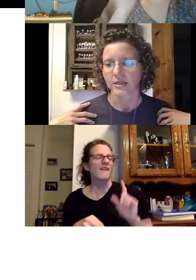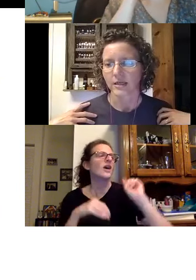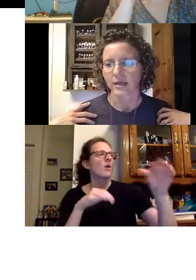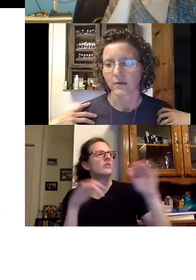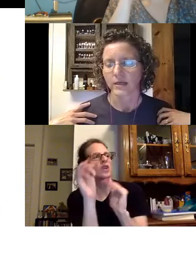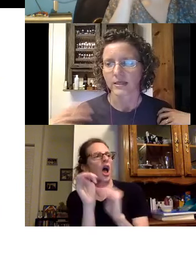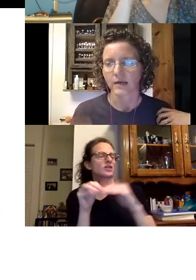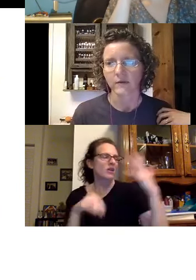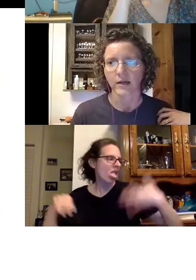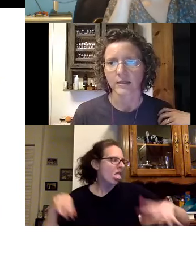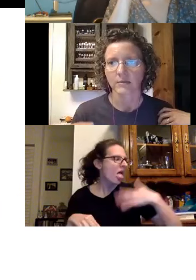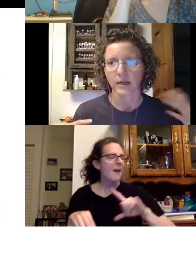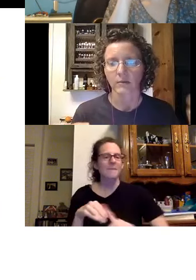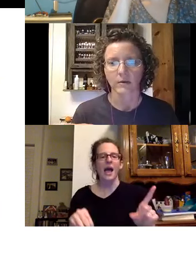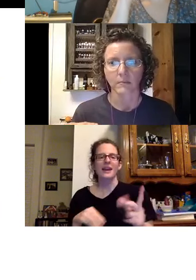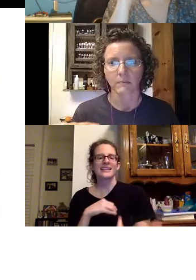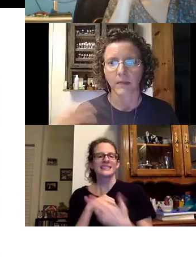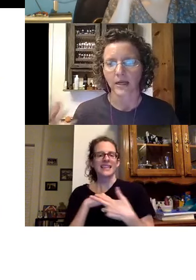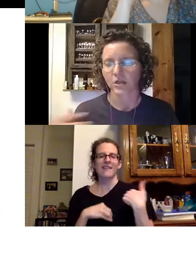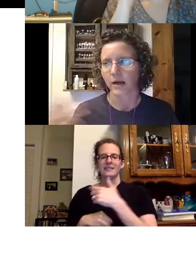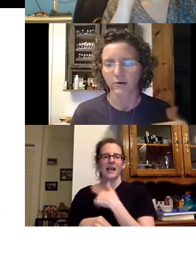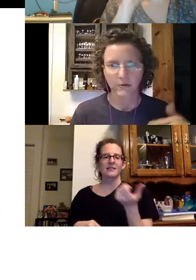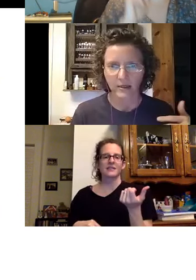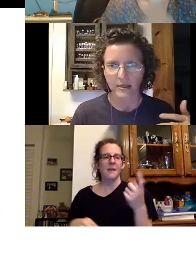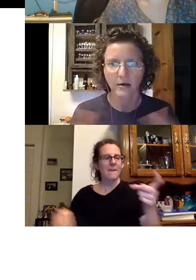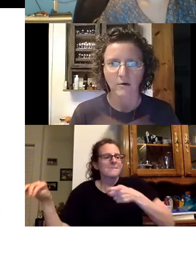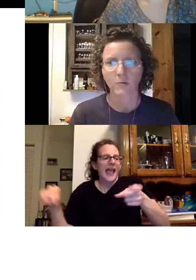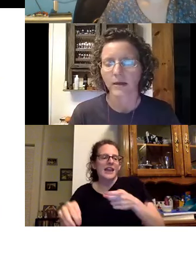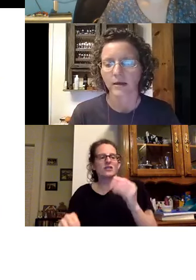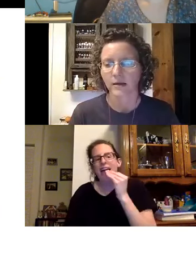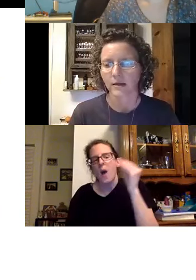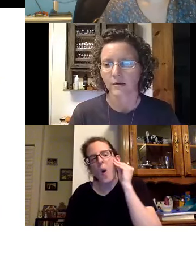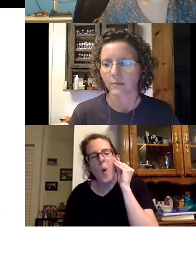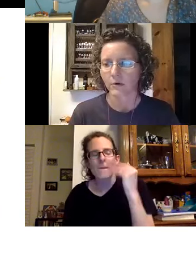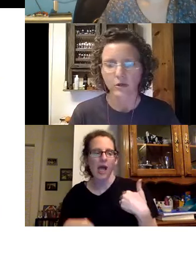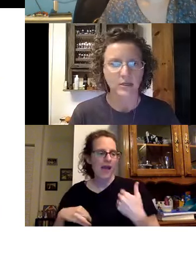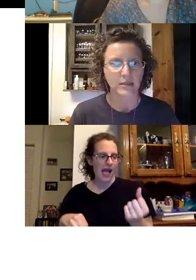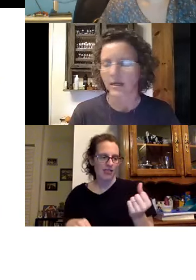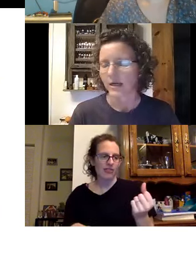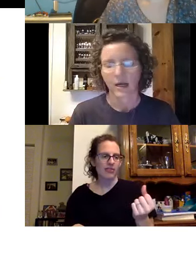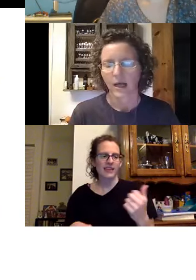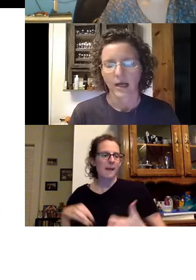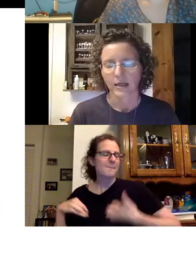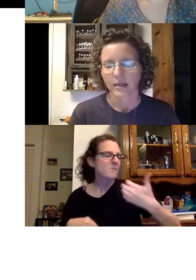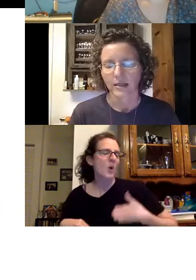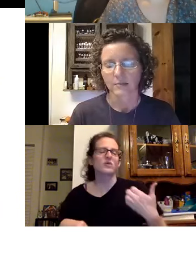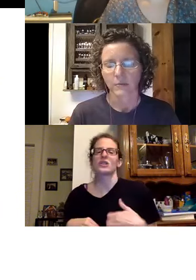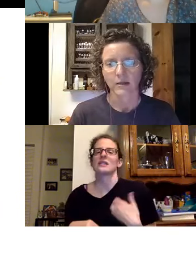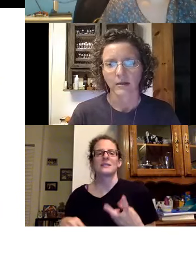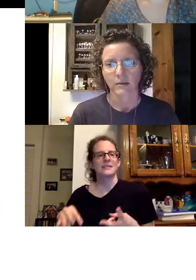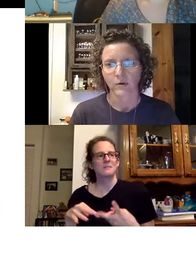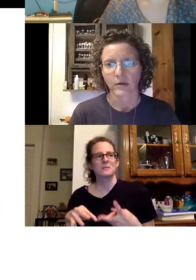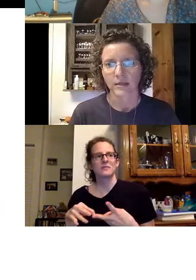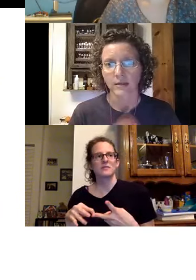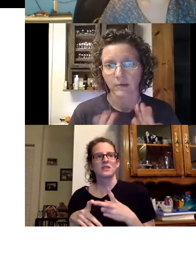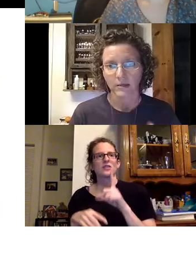just the what it saved us and being able to manage minor things at home and emotions. It's been,